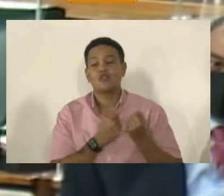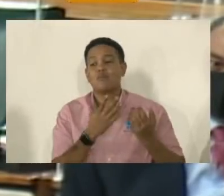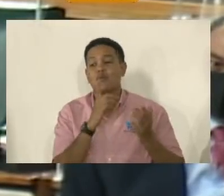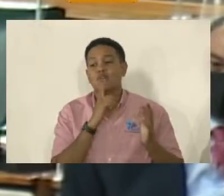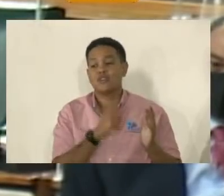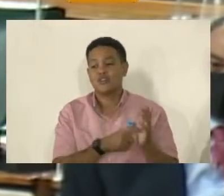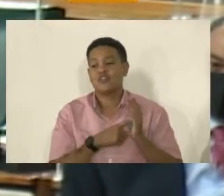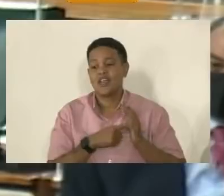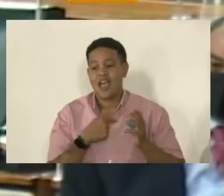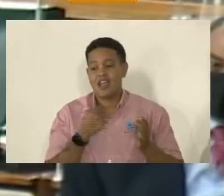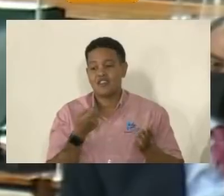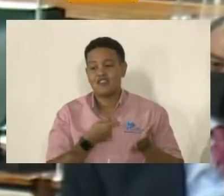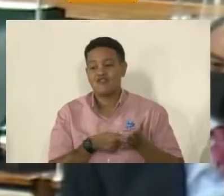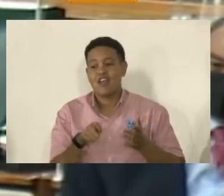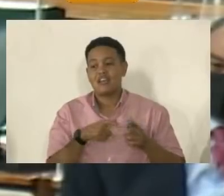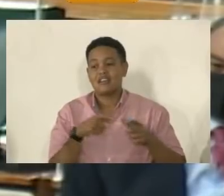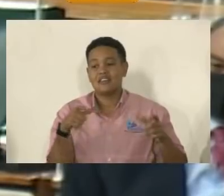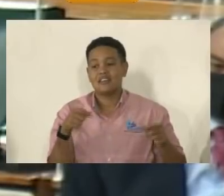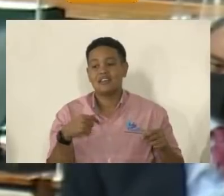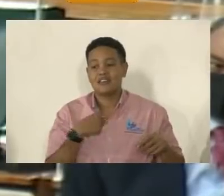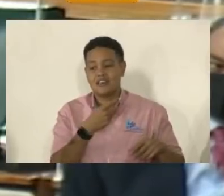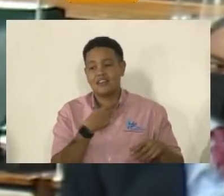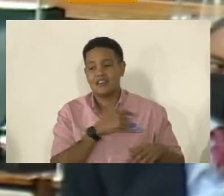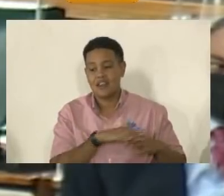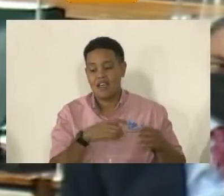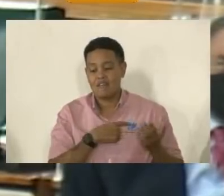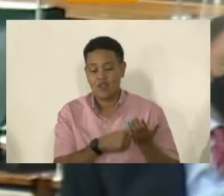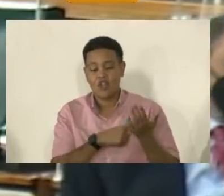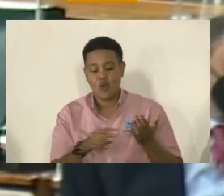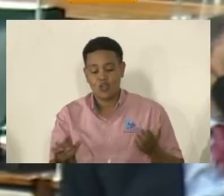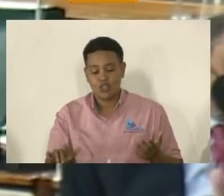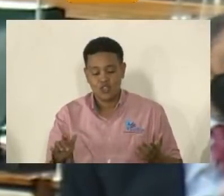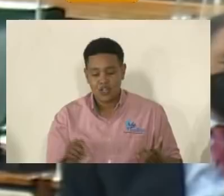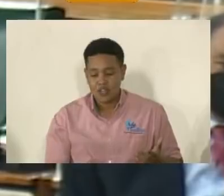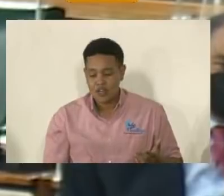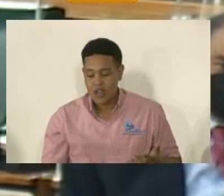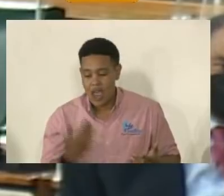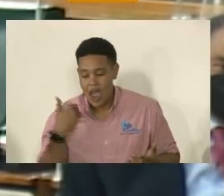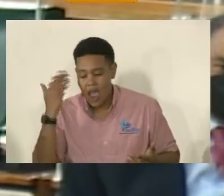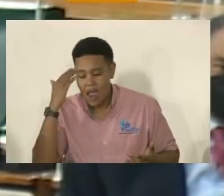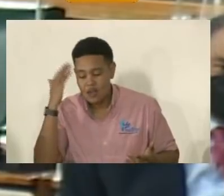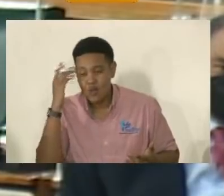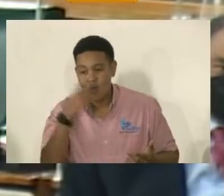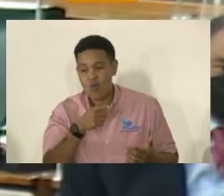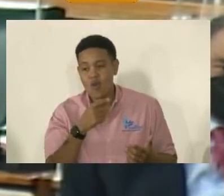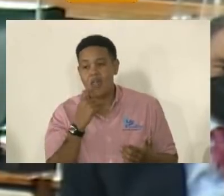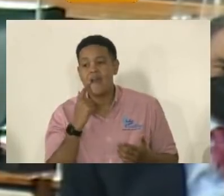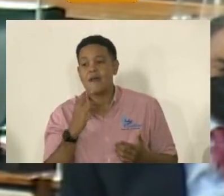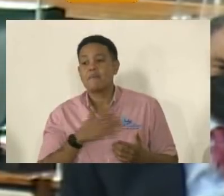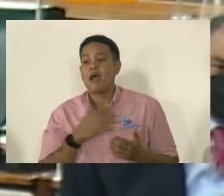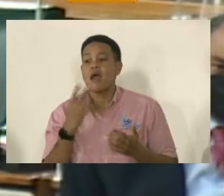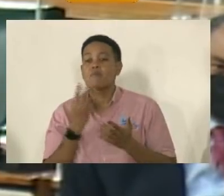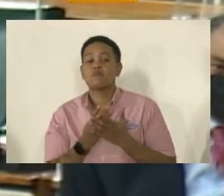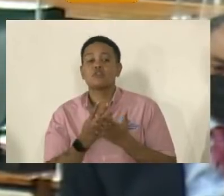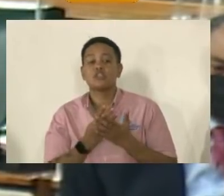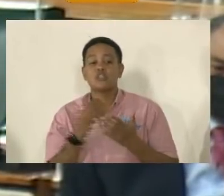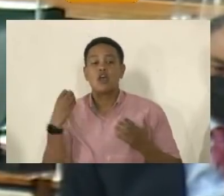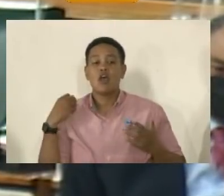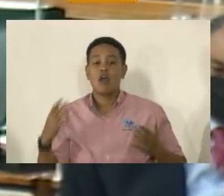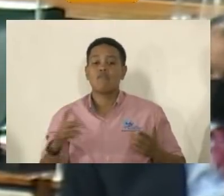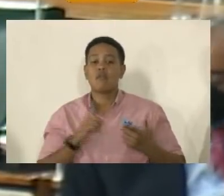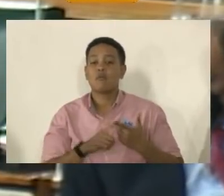checkbook. So, me and Lame don't have any negotiations to have. I know that my correctional officers and